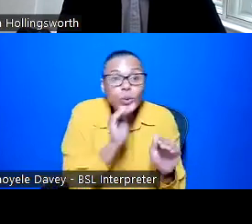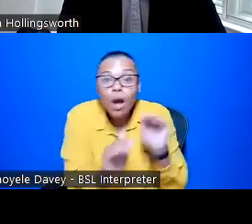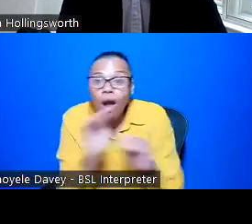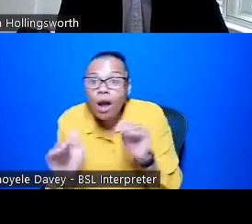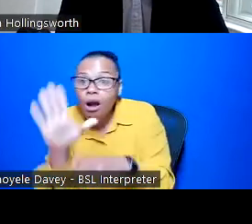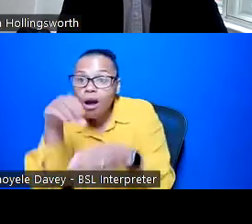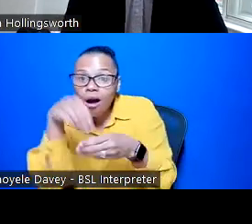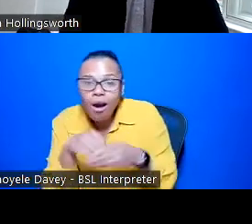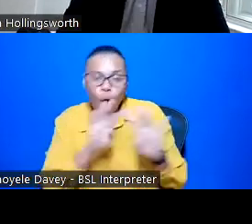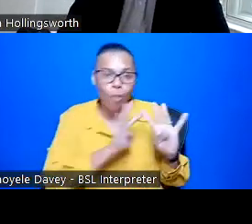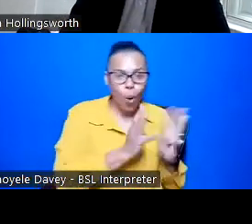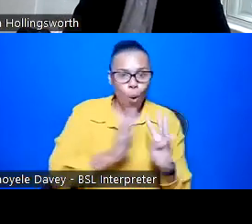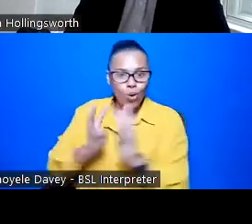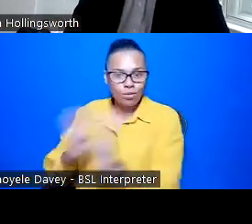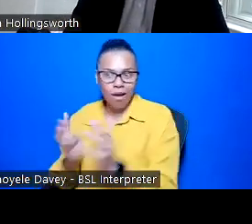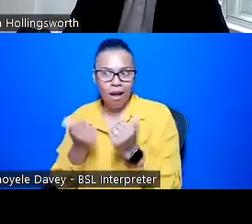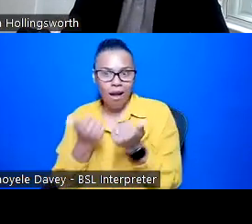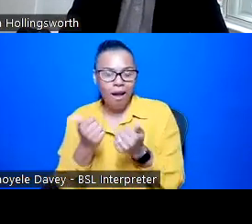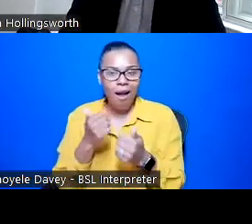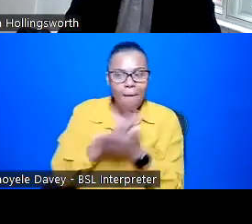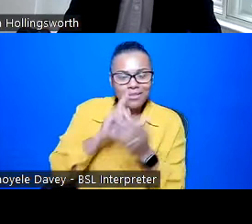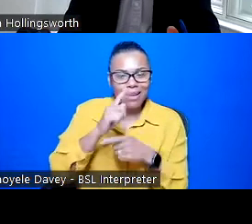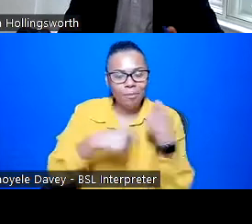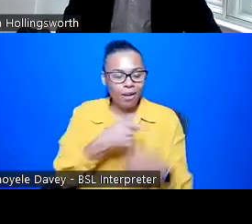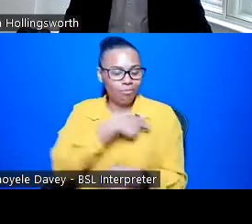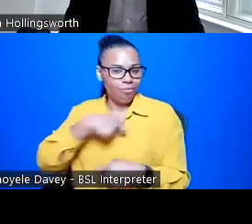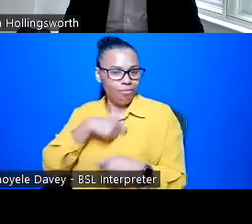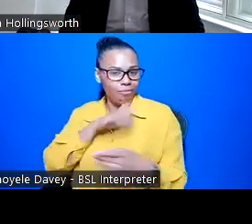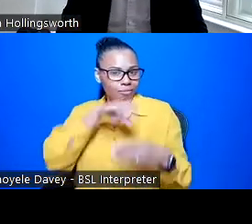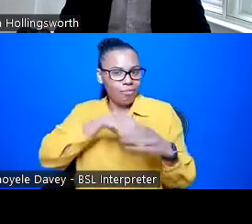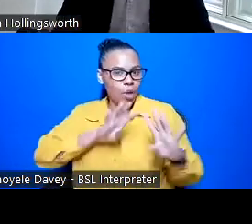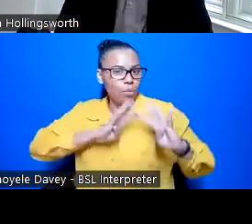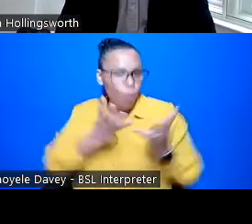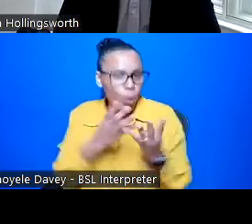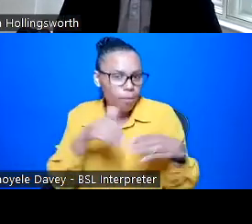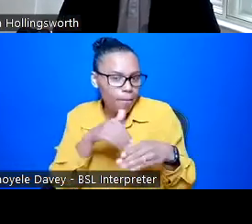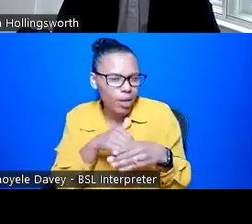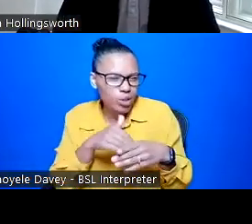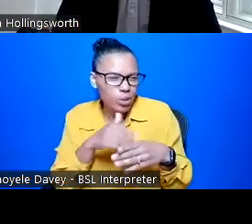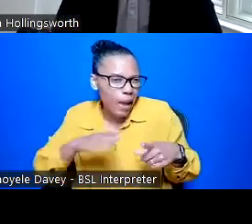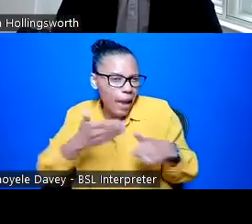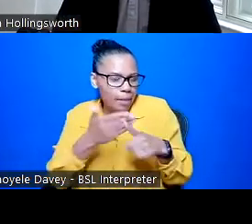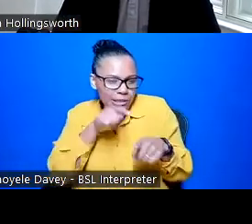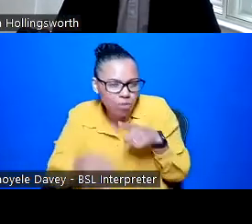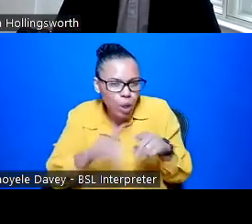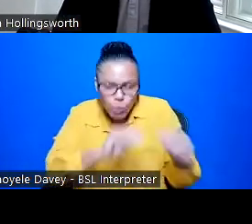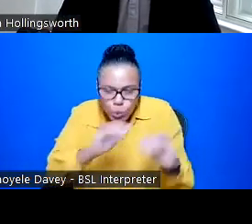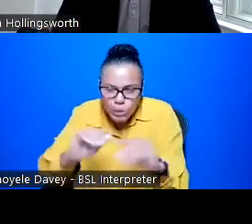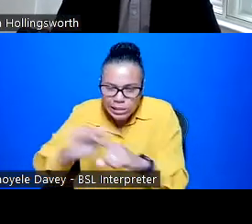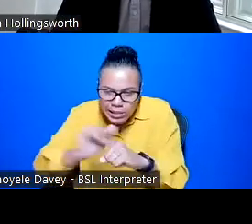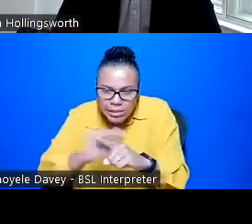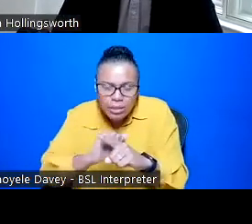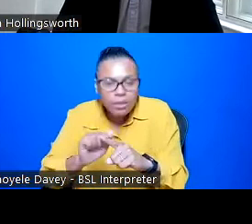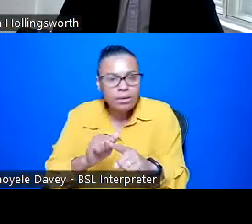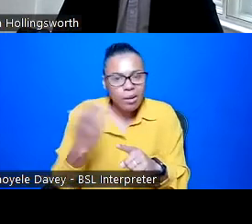be effectively positioned as candidates in that process. It was born out of a recognition that we simply weren't doing enough to enable